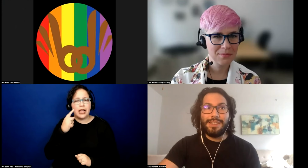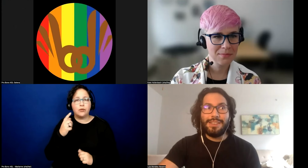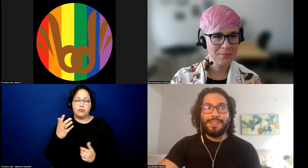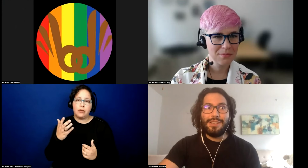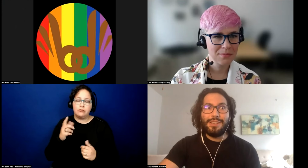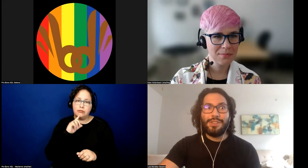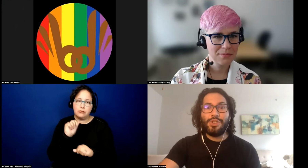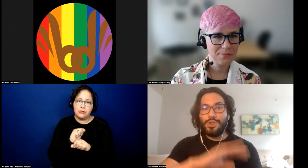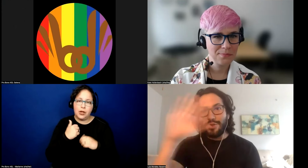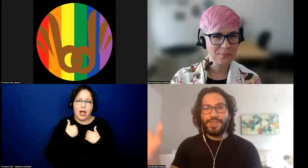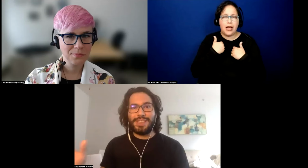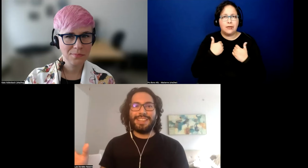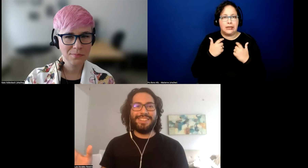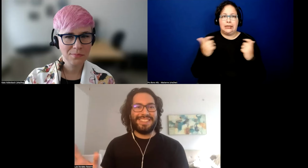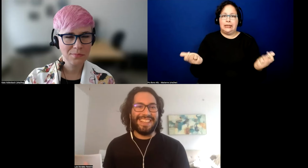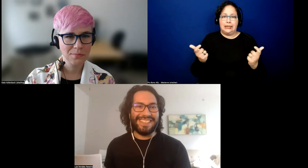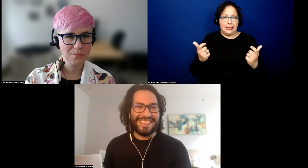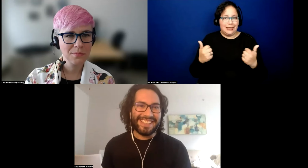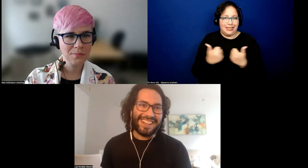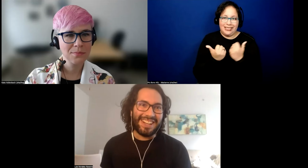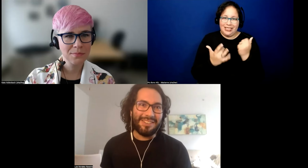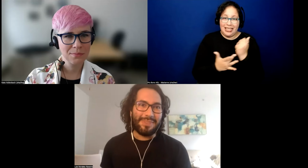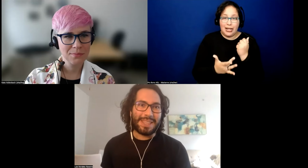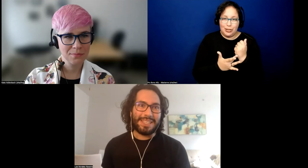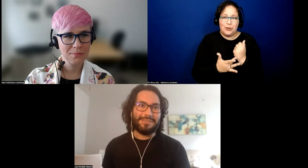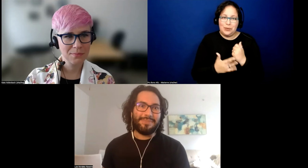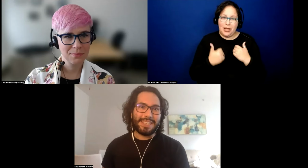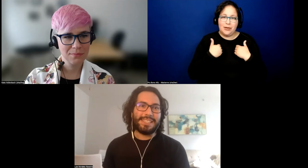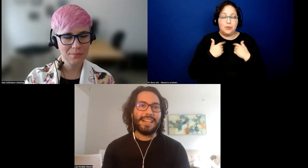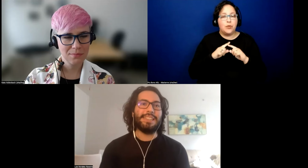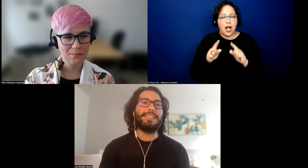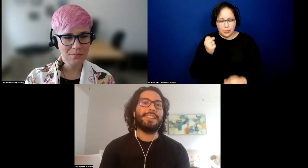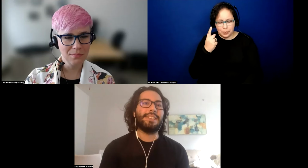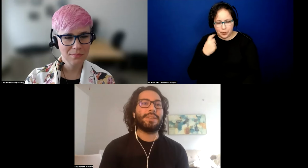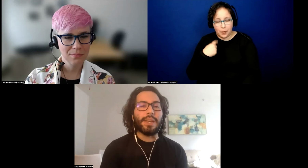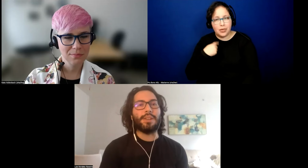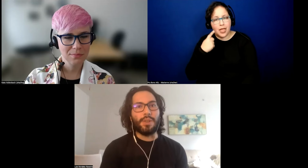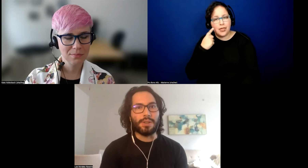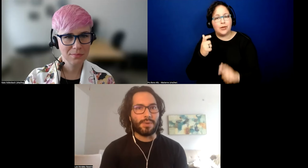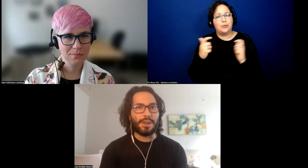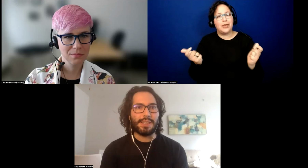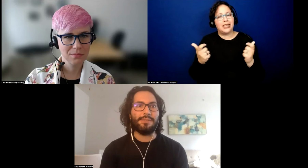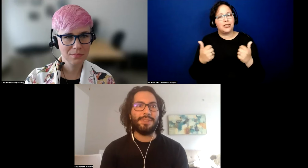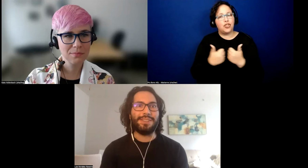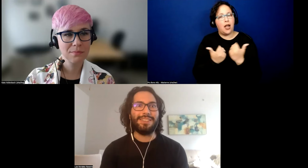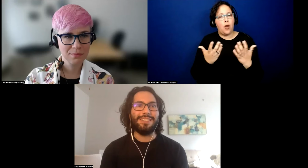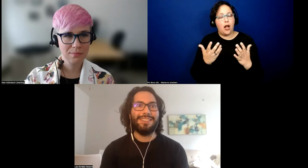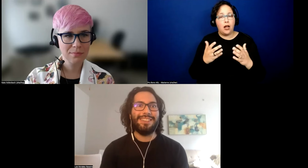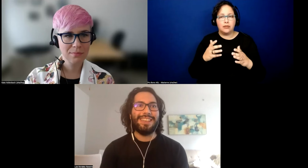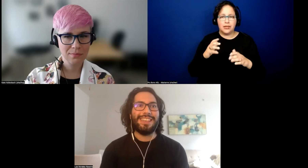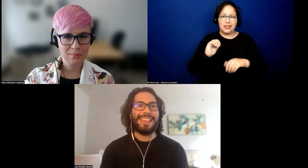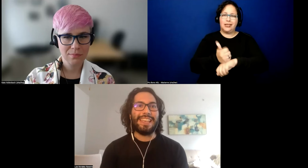definitely huge technical challenges, but I think that the biggest challenge is creating a culture where